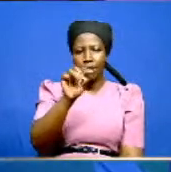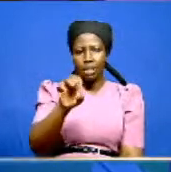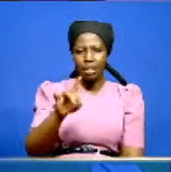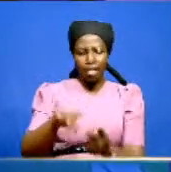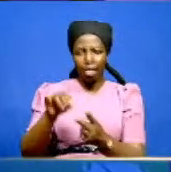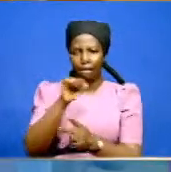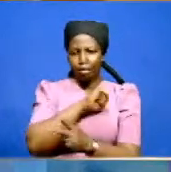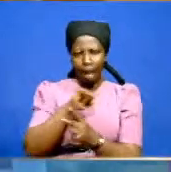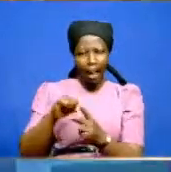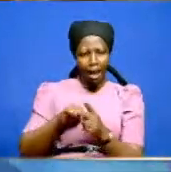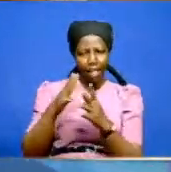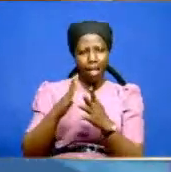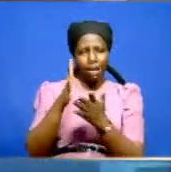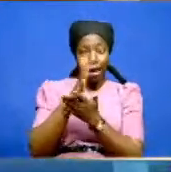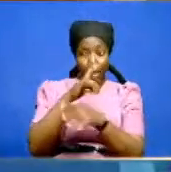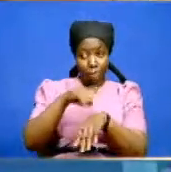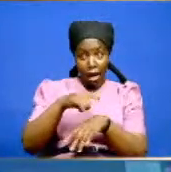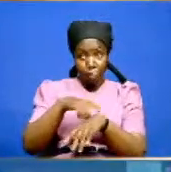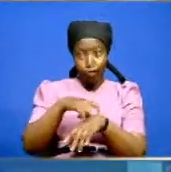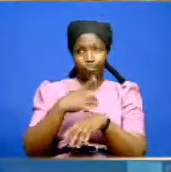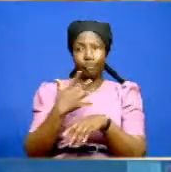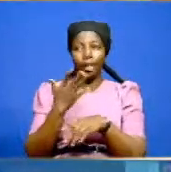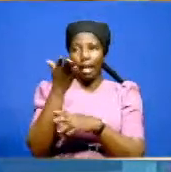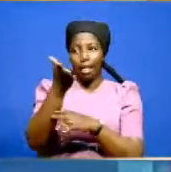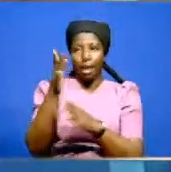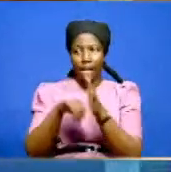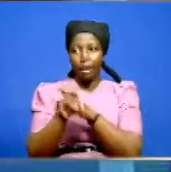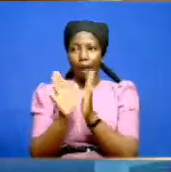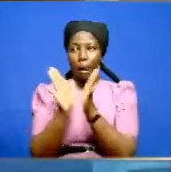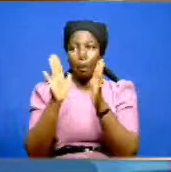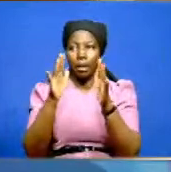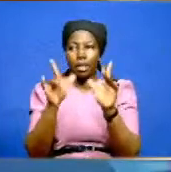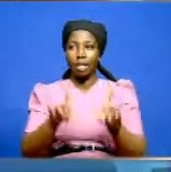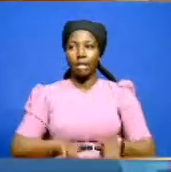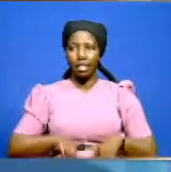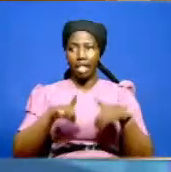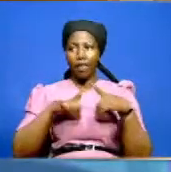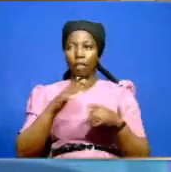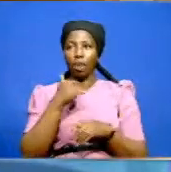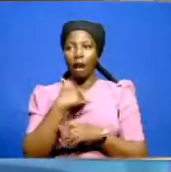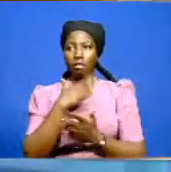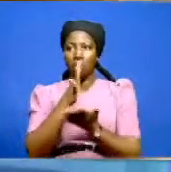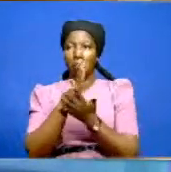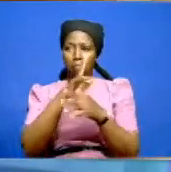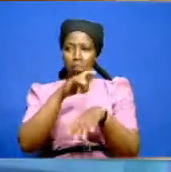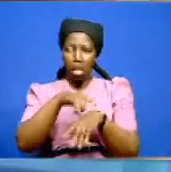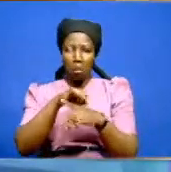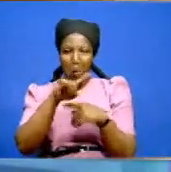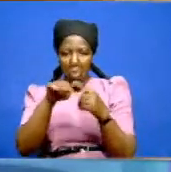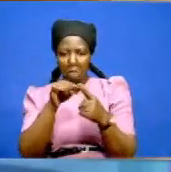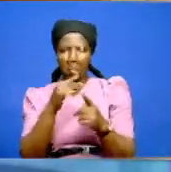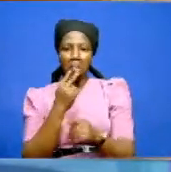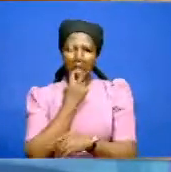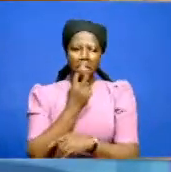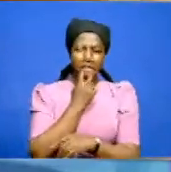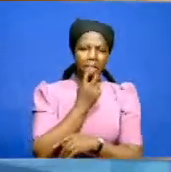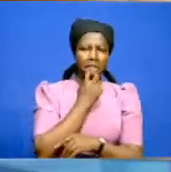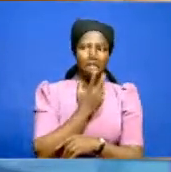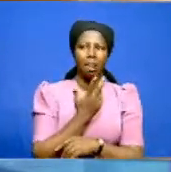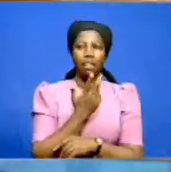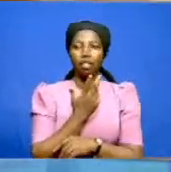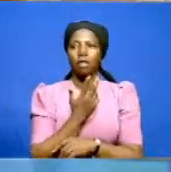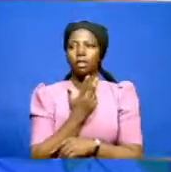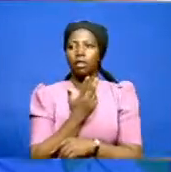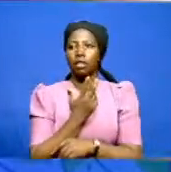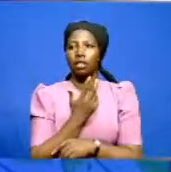know, sometimes there in public life there were some rough periods for Dad, as indeed for all